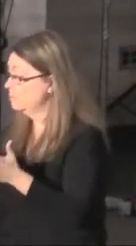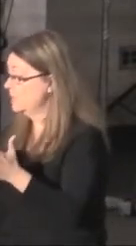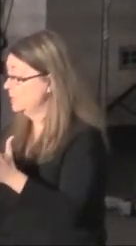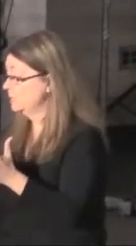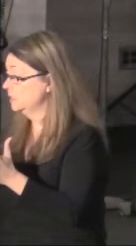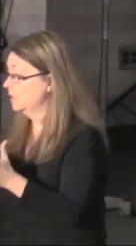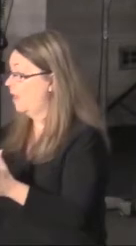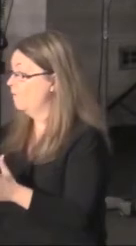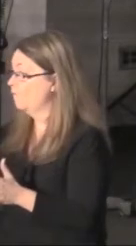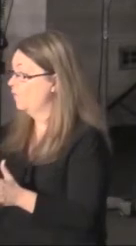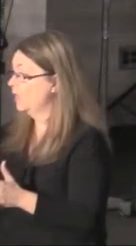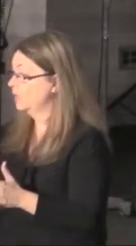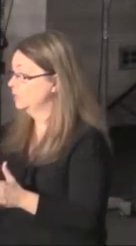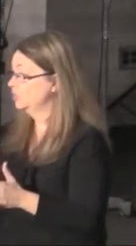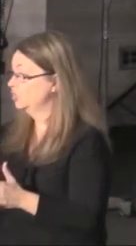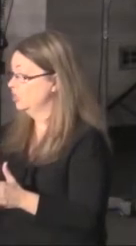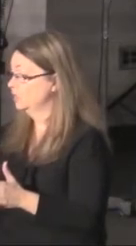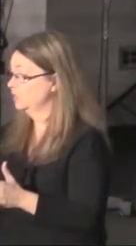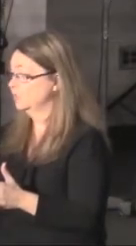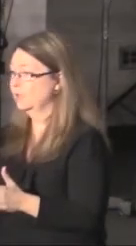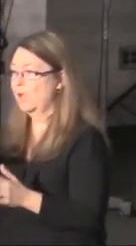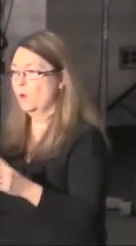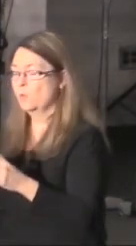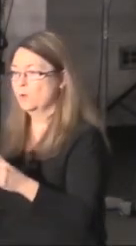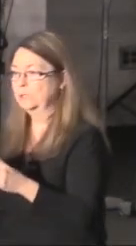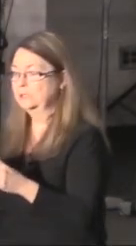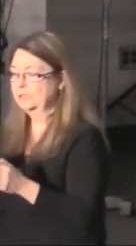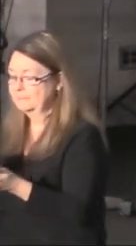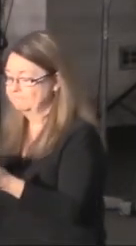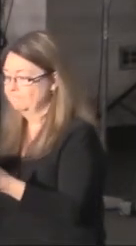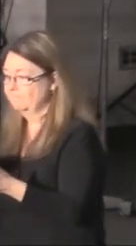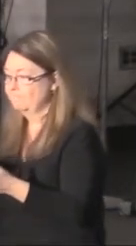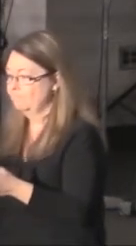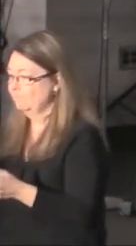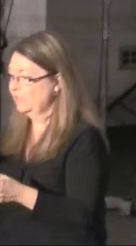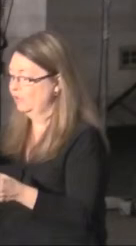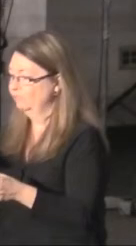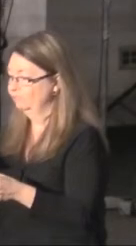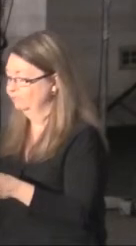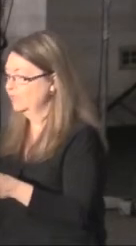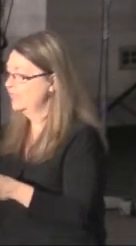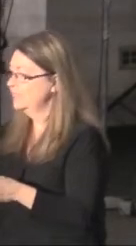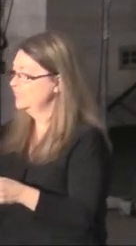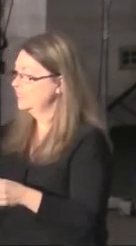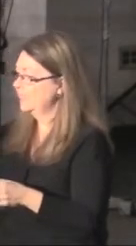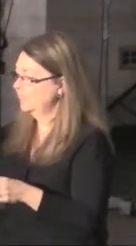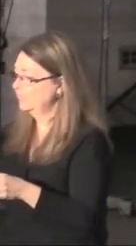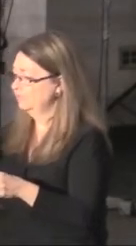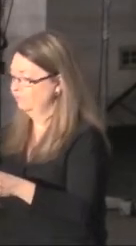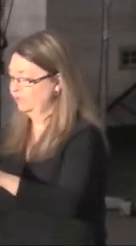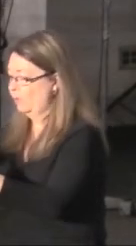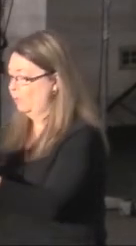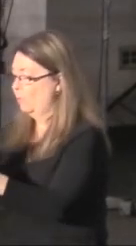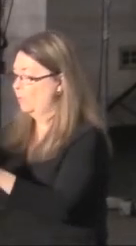means this, friction. They would use this word of skin rubbing against the iron chains and flesh, the pain that would come